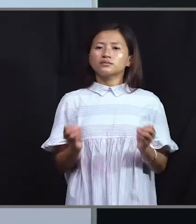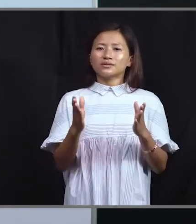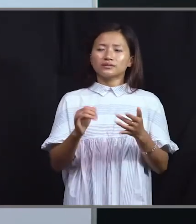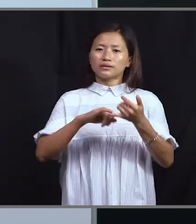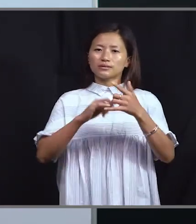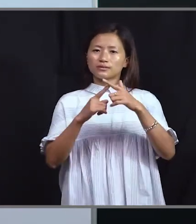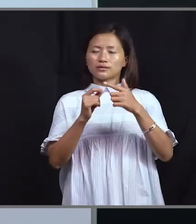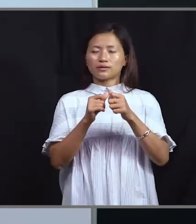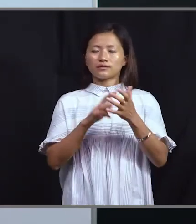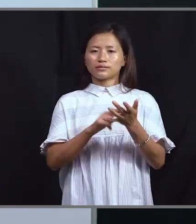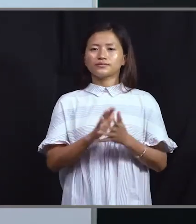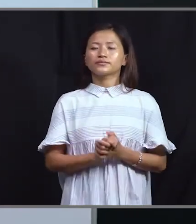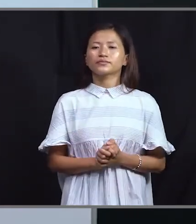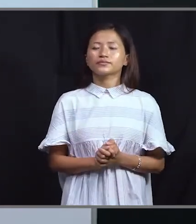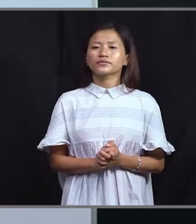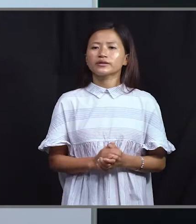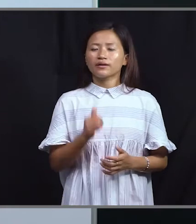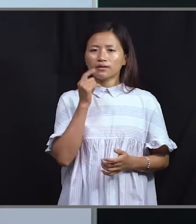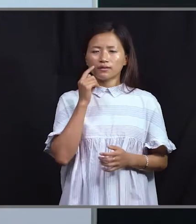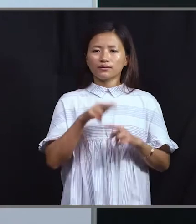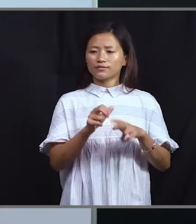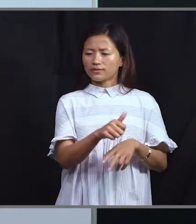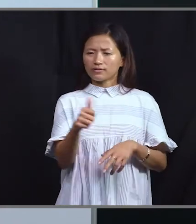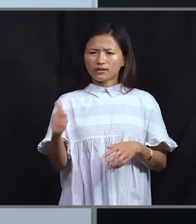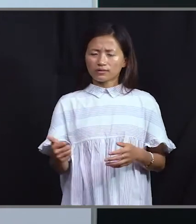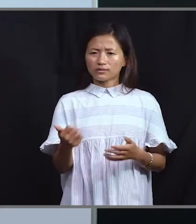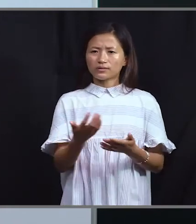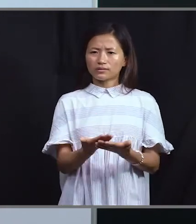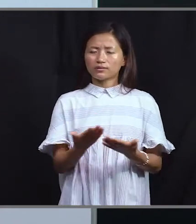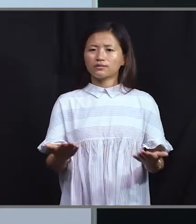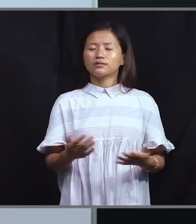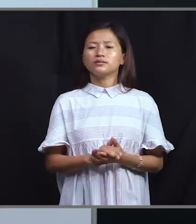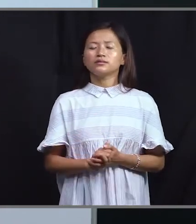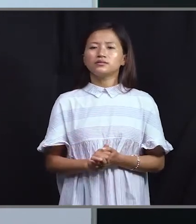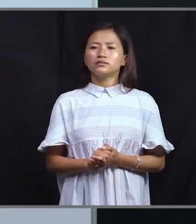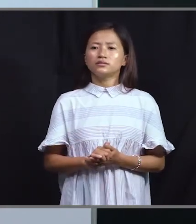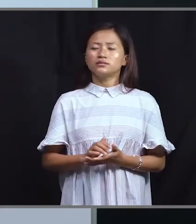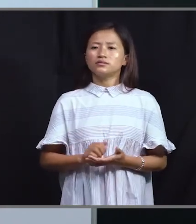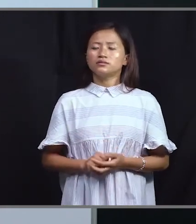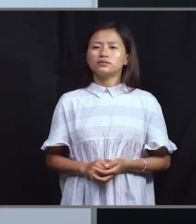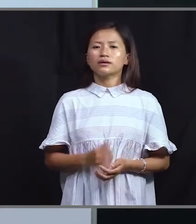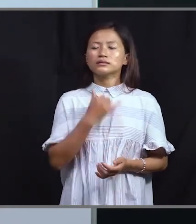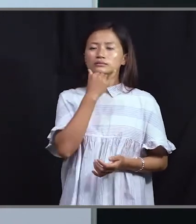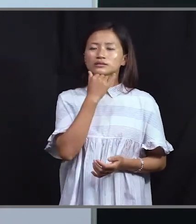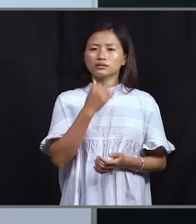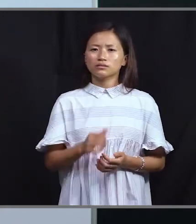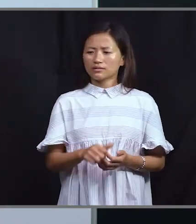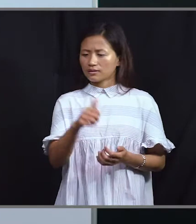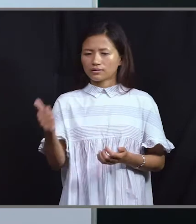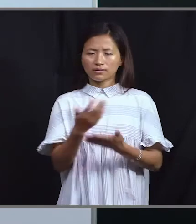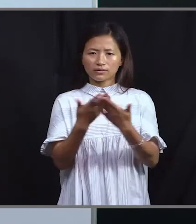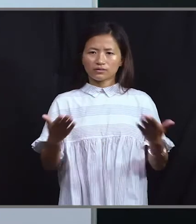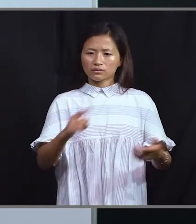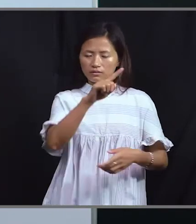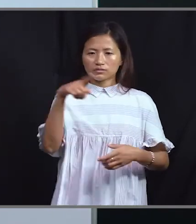standards, and then if any deviation, if there is any, kind of like a mistake or anything, take some